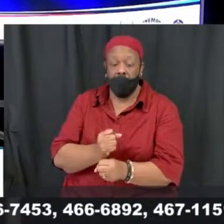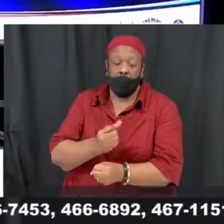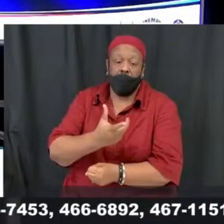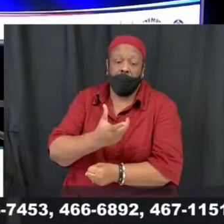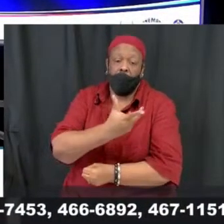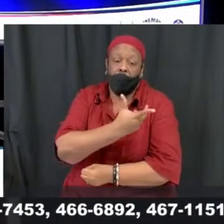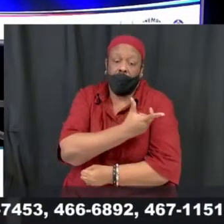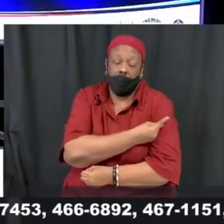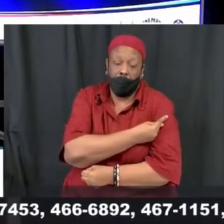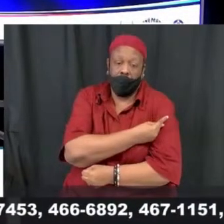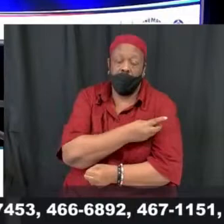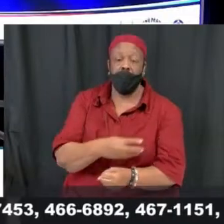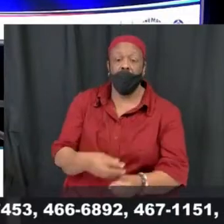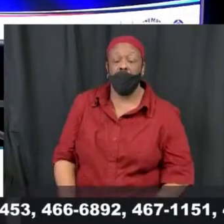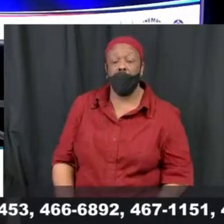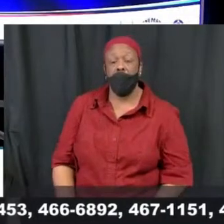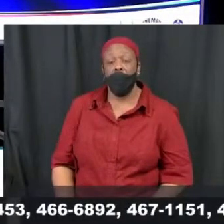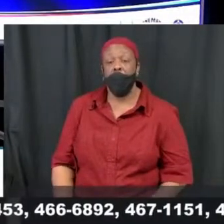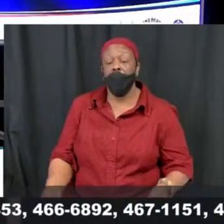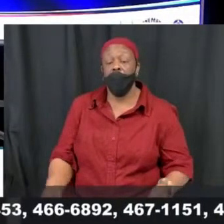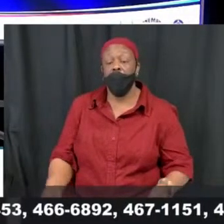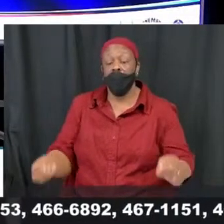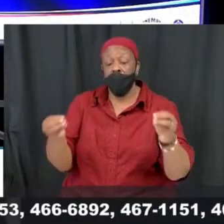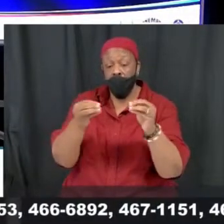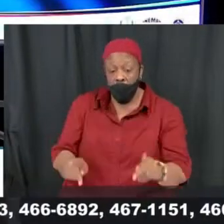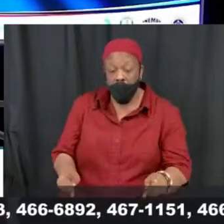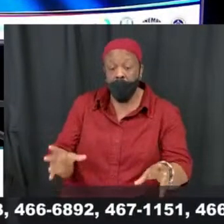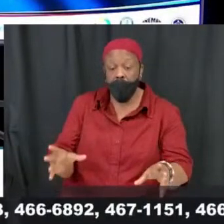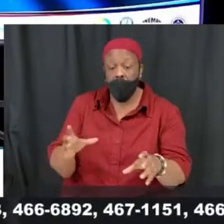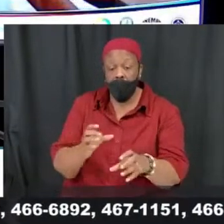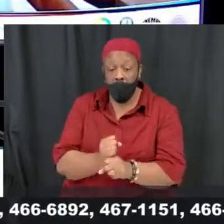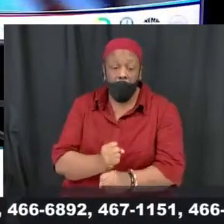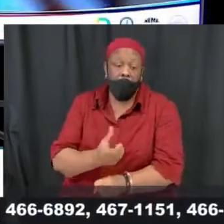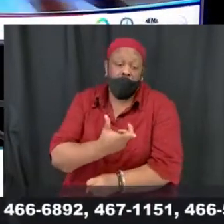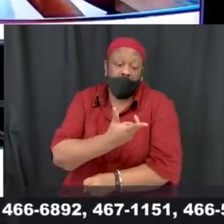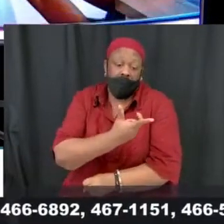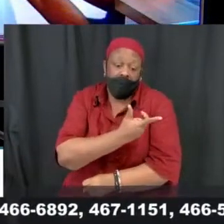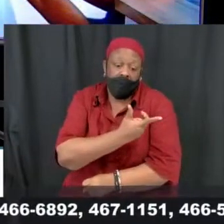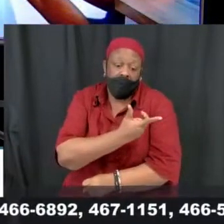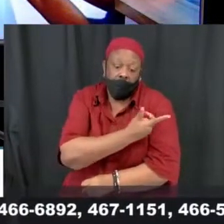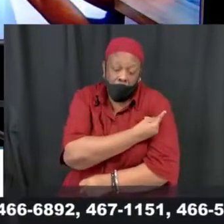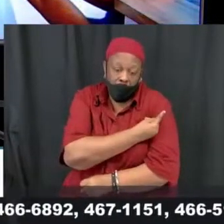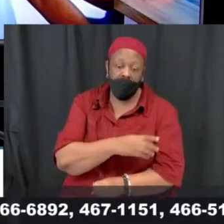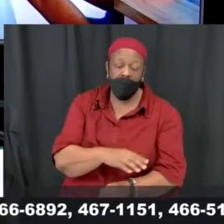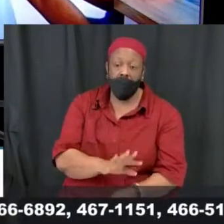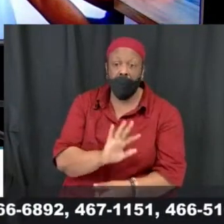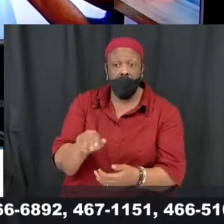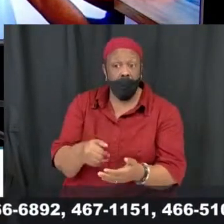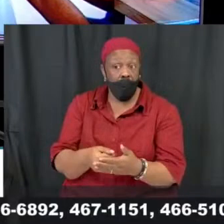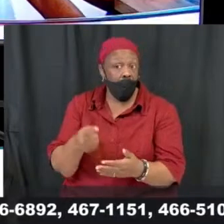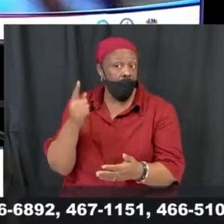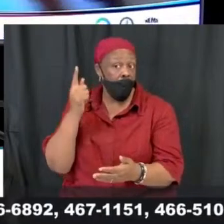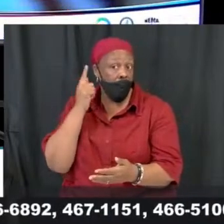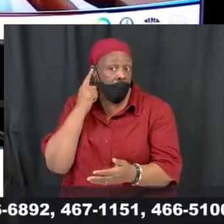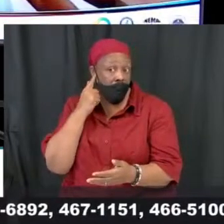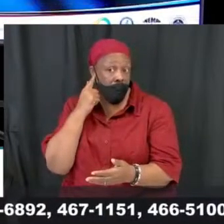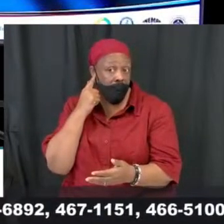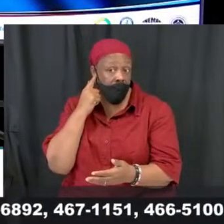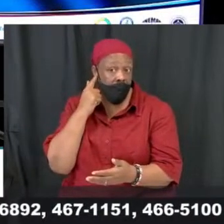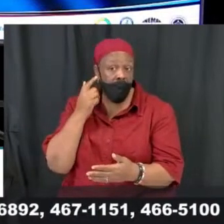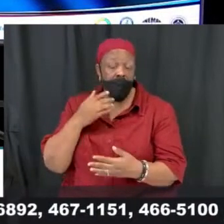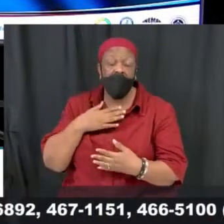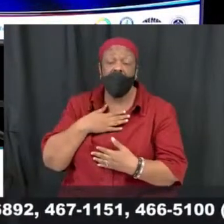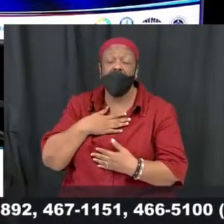greater number of persons vaccinated. Those of you who are listening are pleading with you.